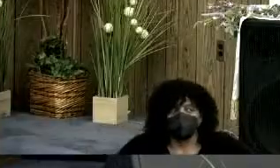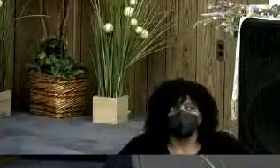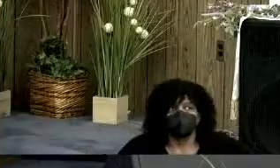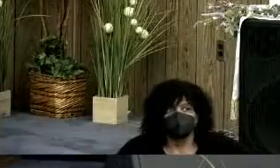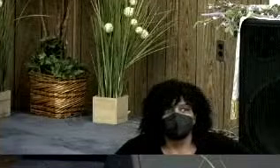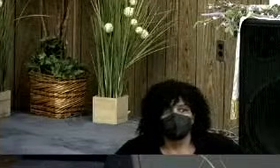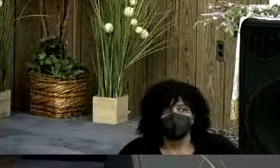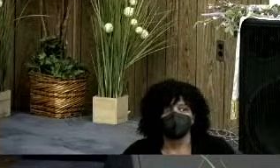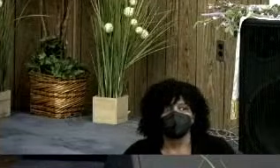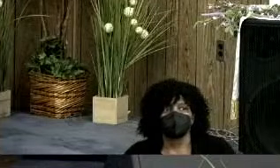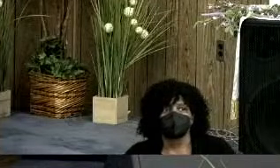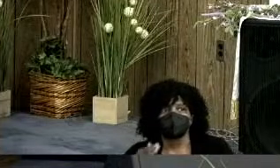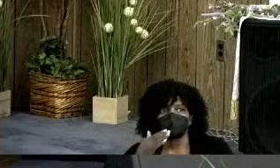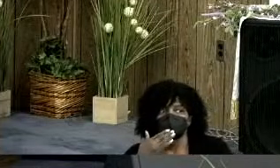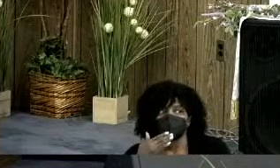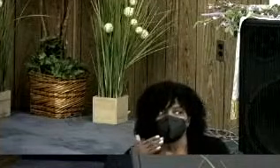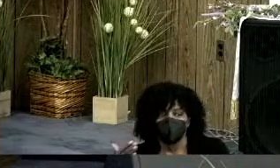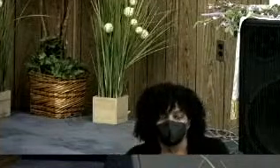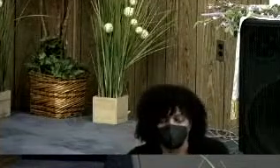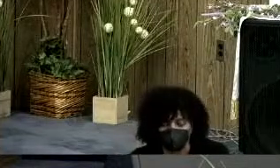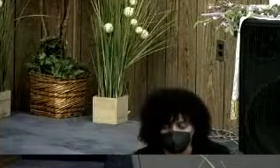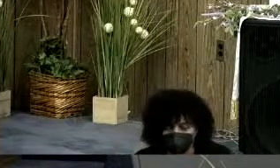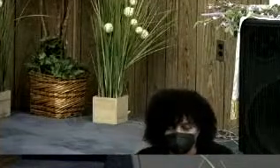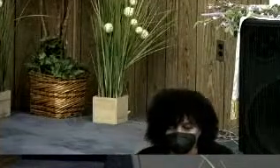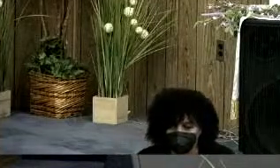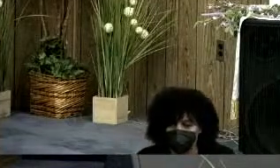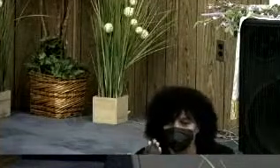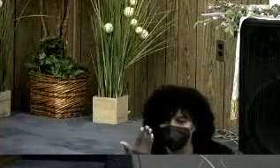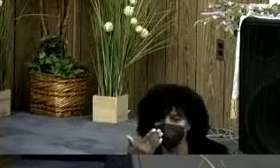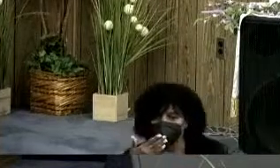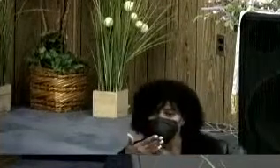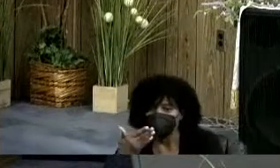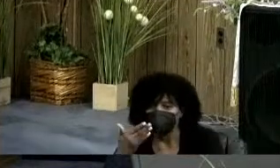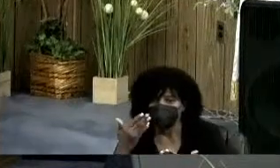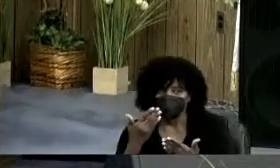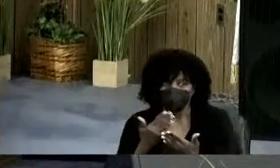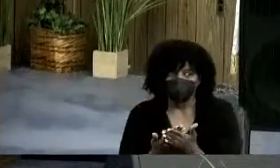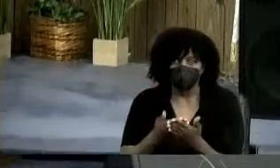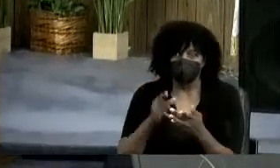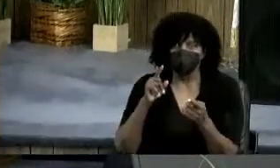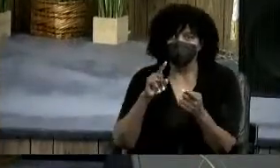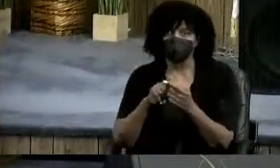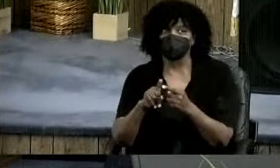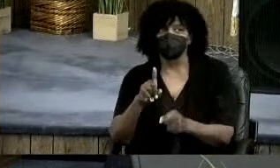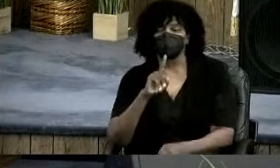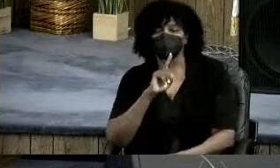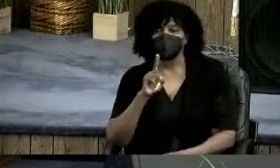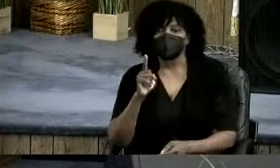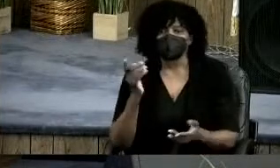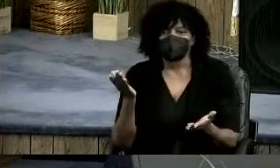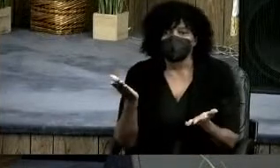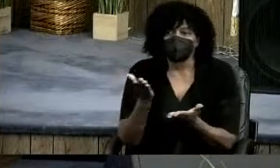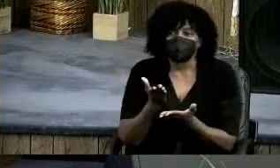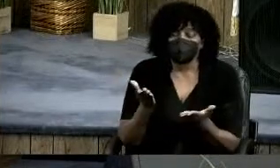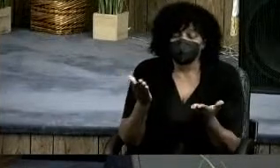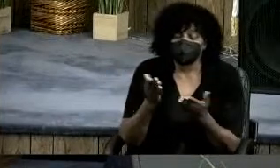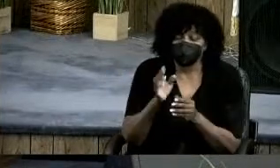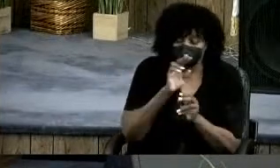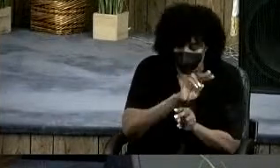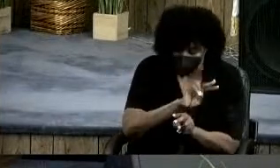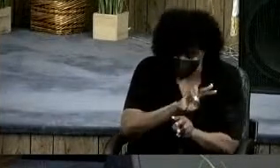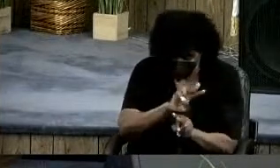Sabbath and good morning to all of you. Isn't it good to be in the house of the Lord? It is so good to see